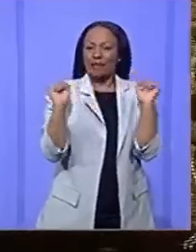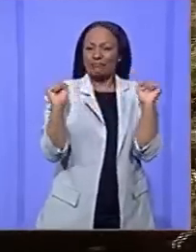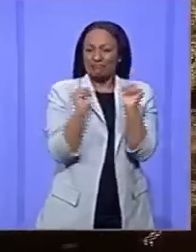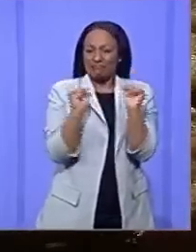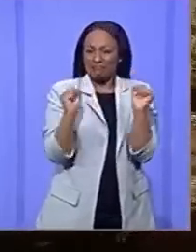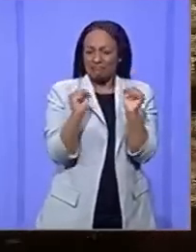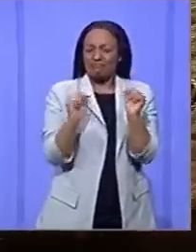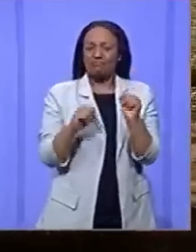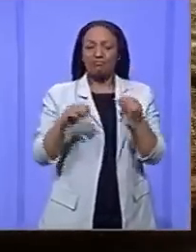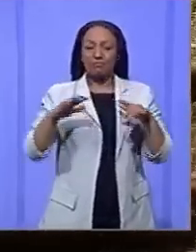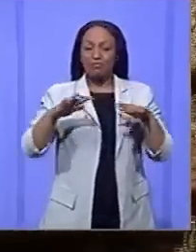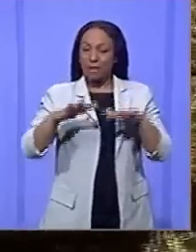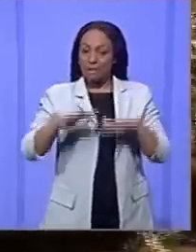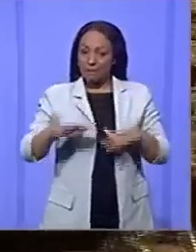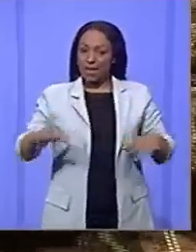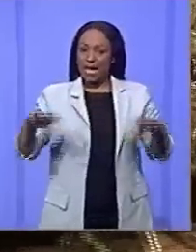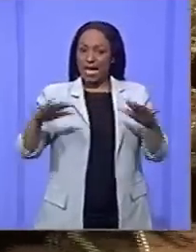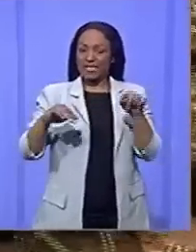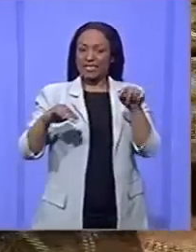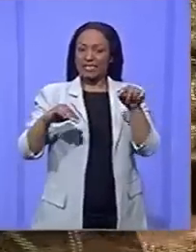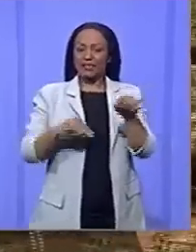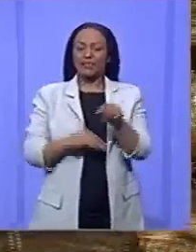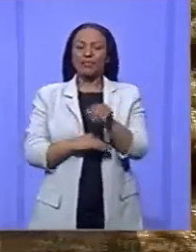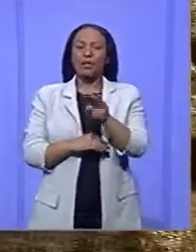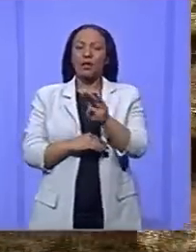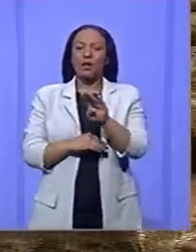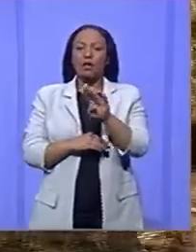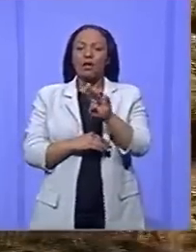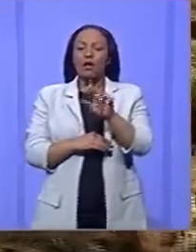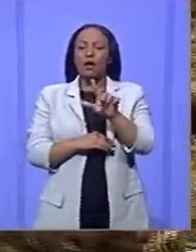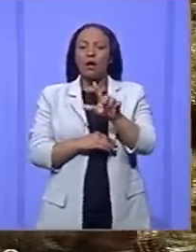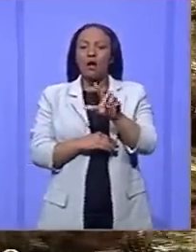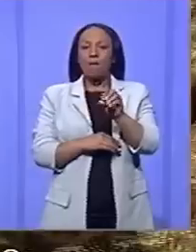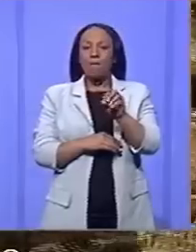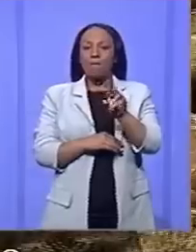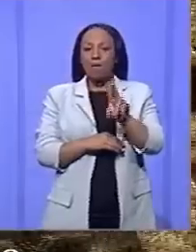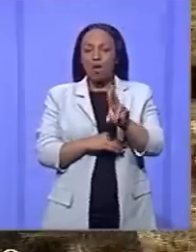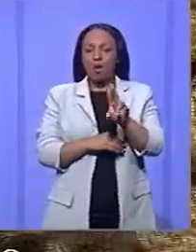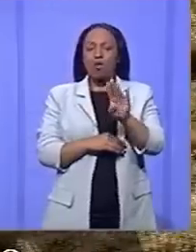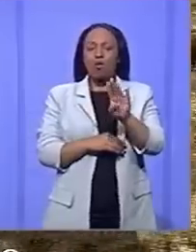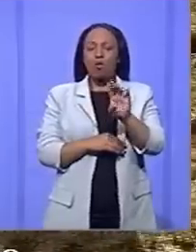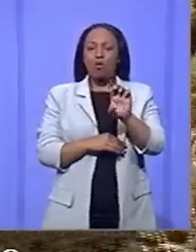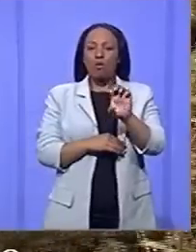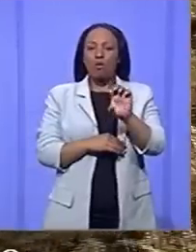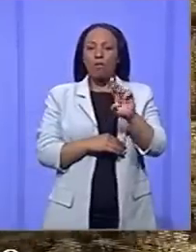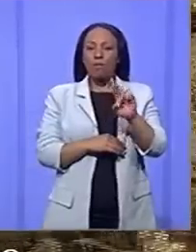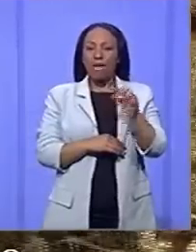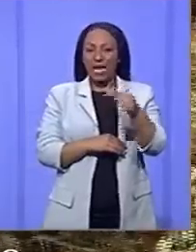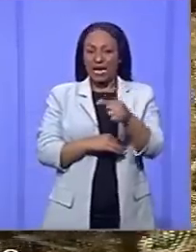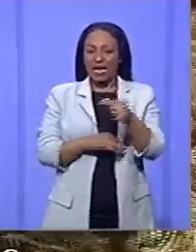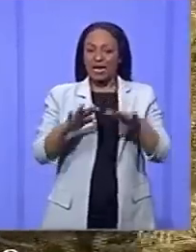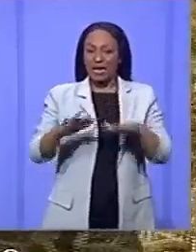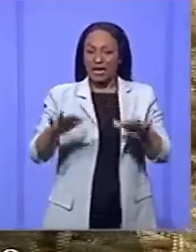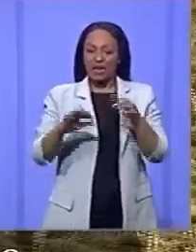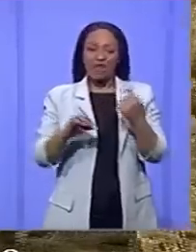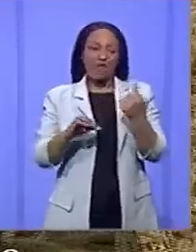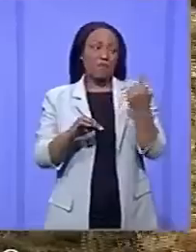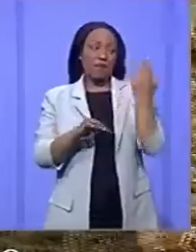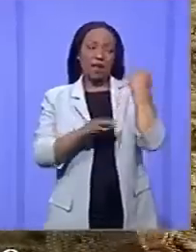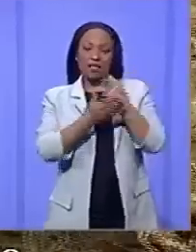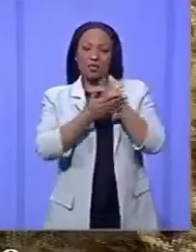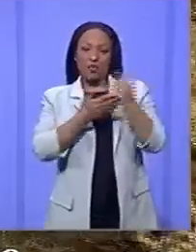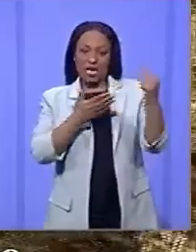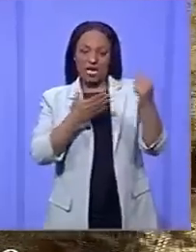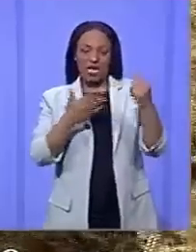Tikologo ya Blouberg e tsebja ka boemo ba bosobjo bo ruthetšego e fela bekeng ya go feta go thoma ka la morena mesong go fihla ka la boraro go tontše